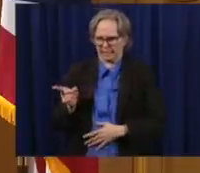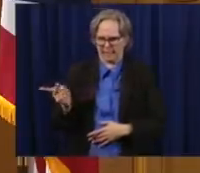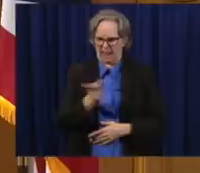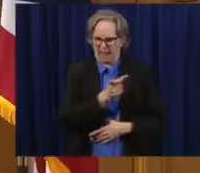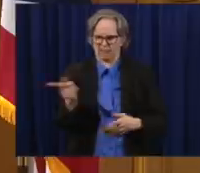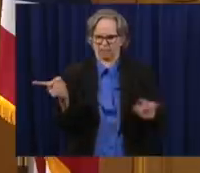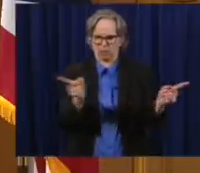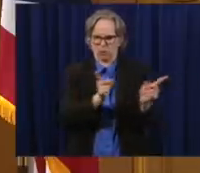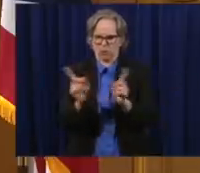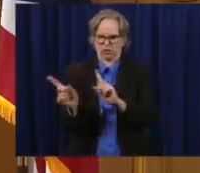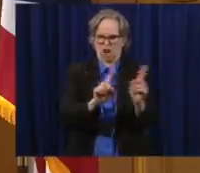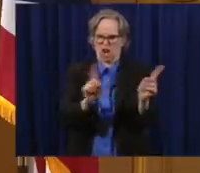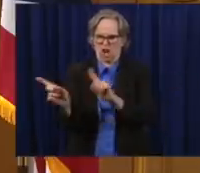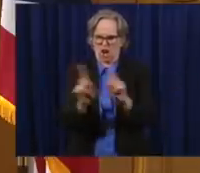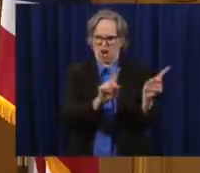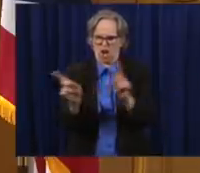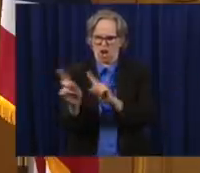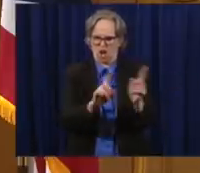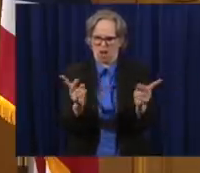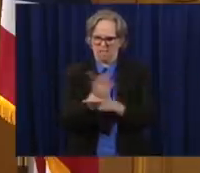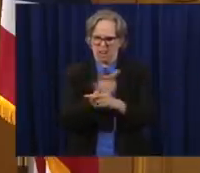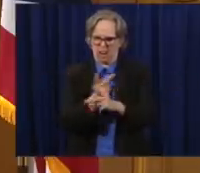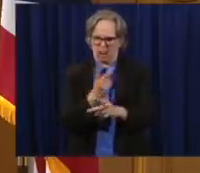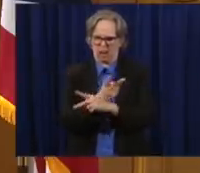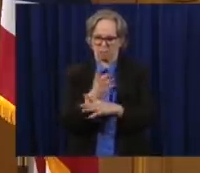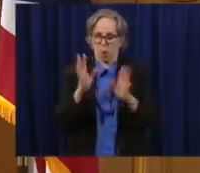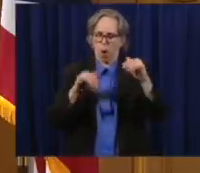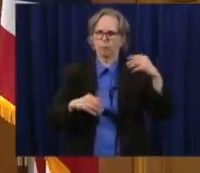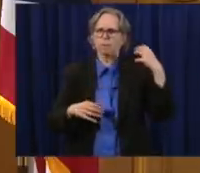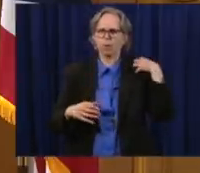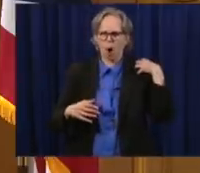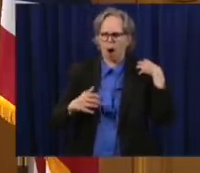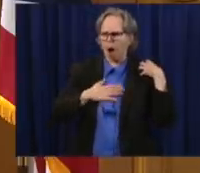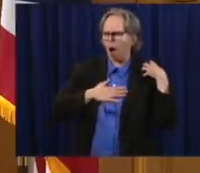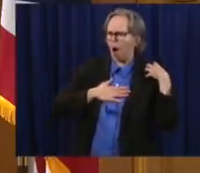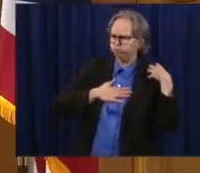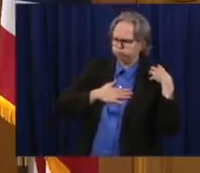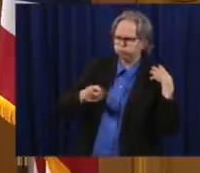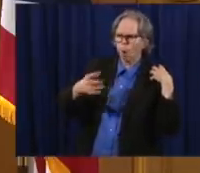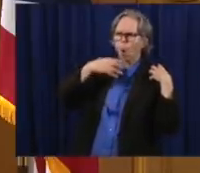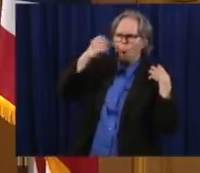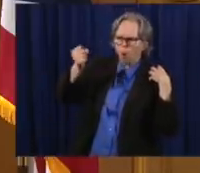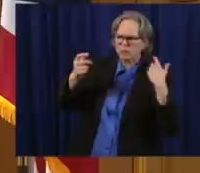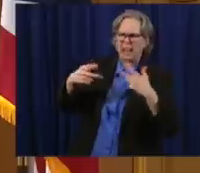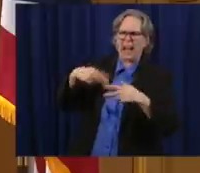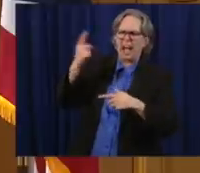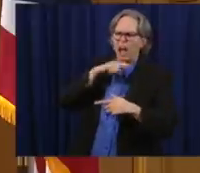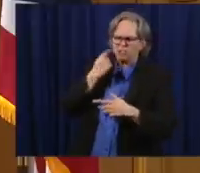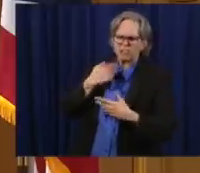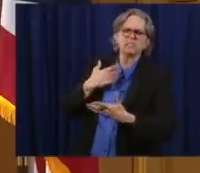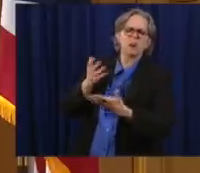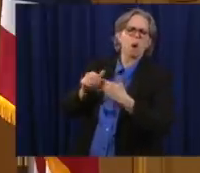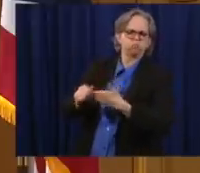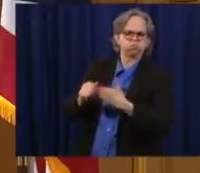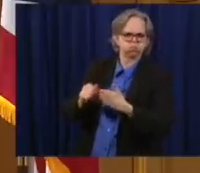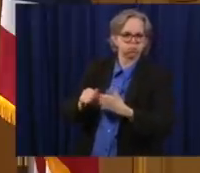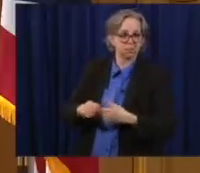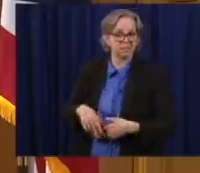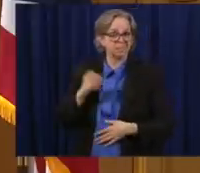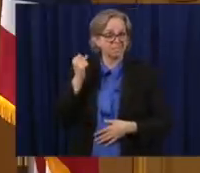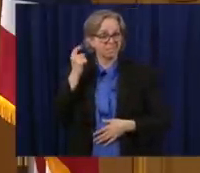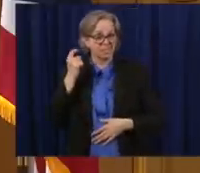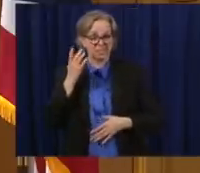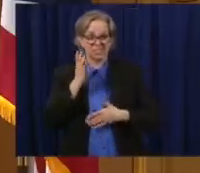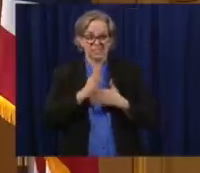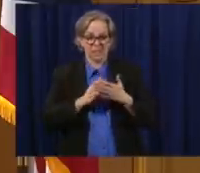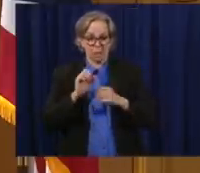moving people around. Again, there's certain type of work that you can do from home. that work should continue. That